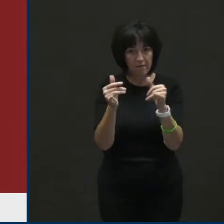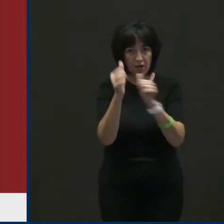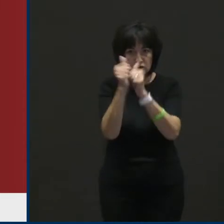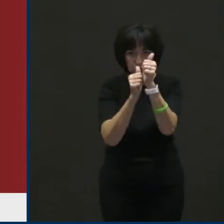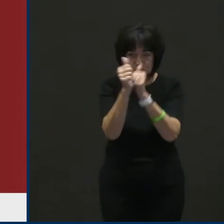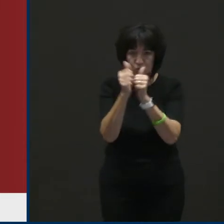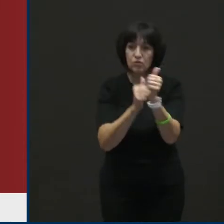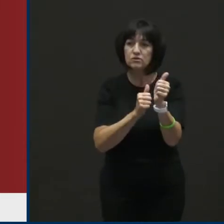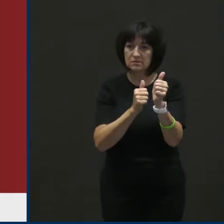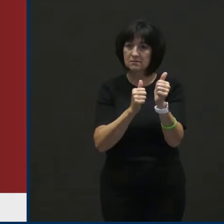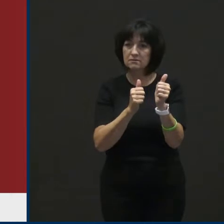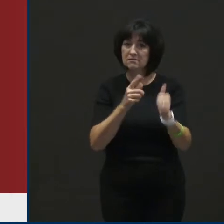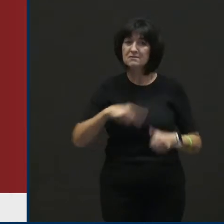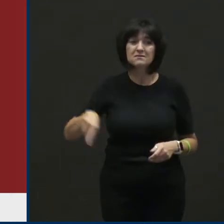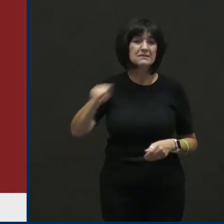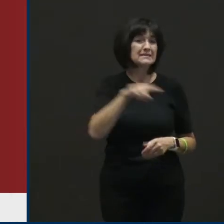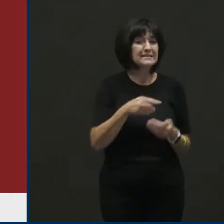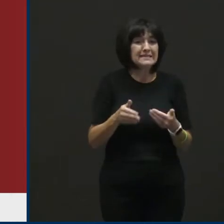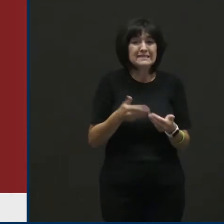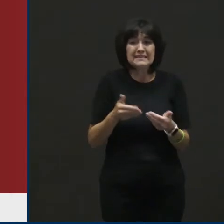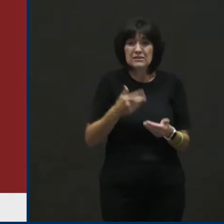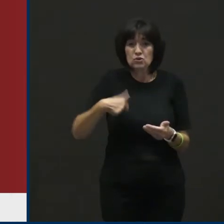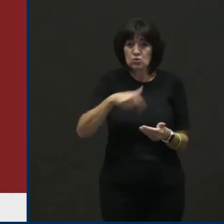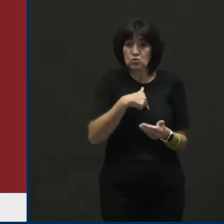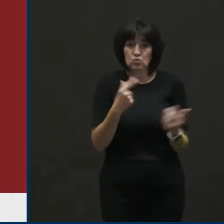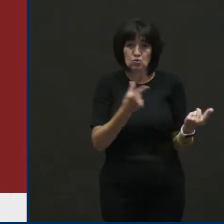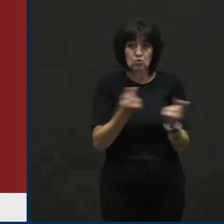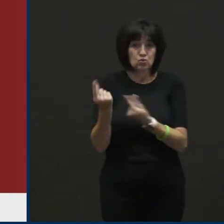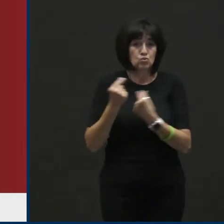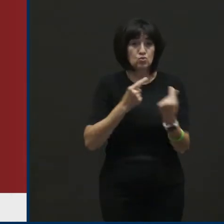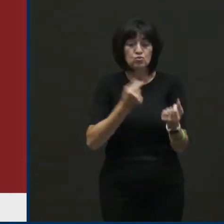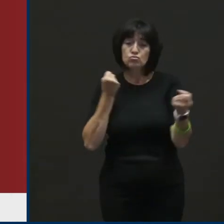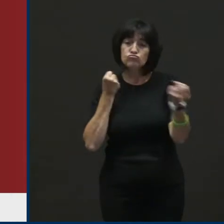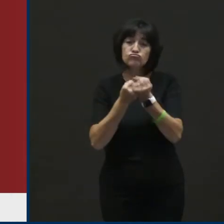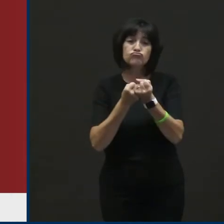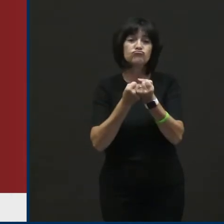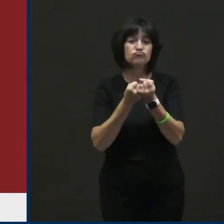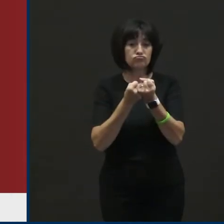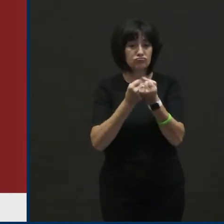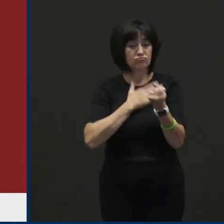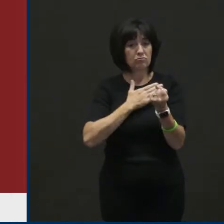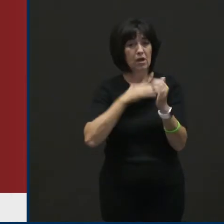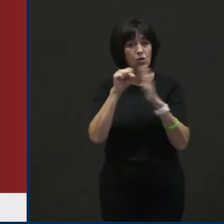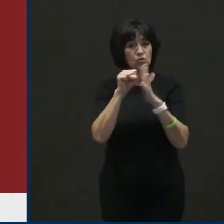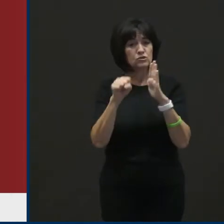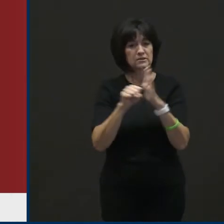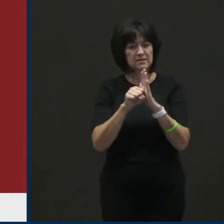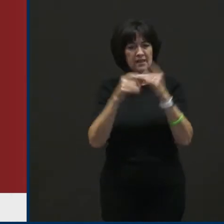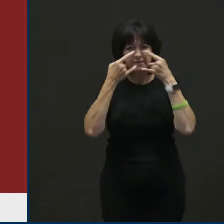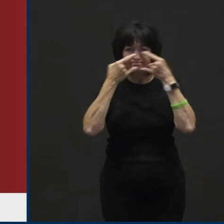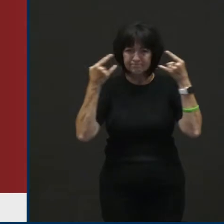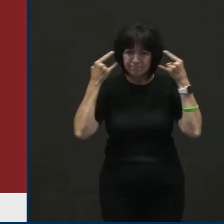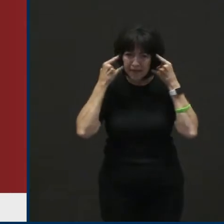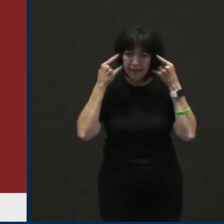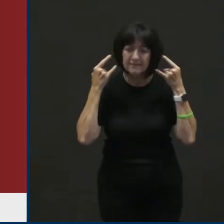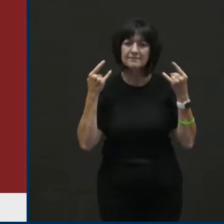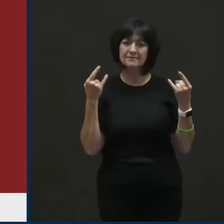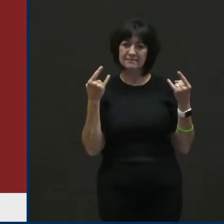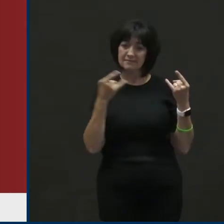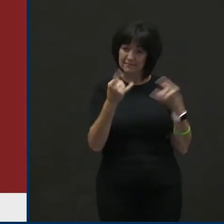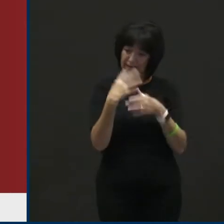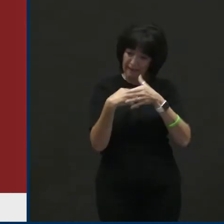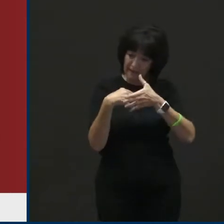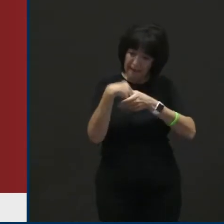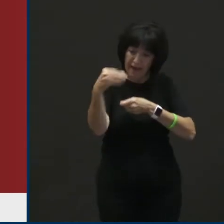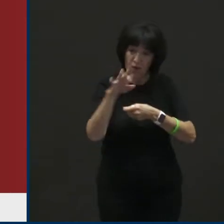public, to appropriate social distancing practices, when out in public,